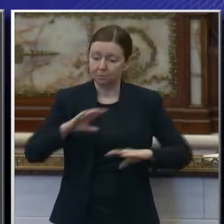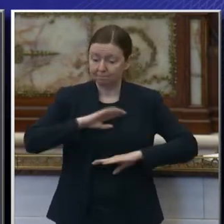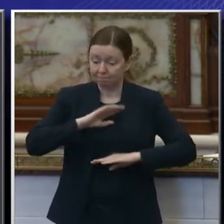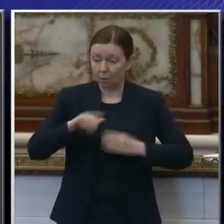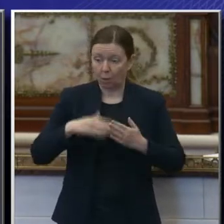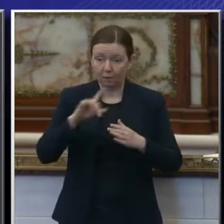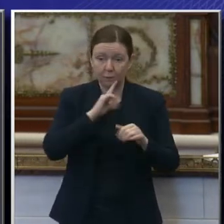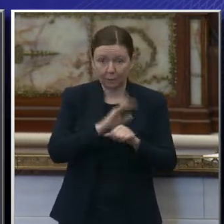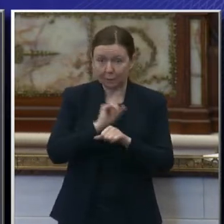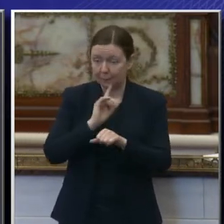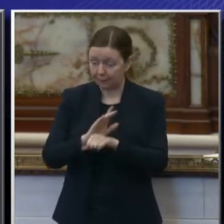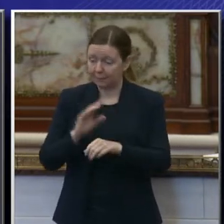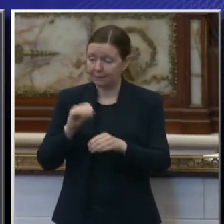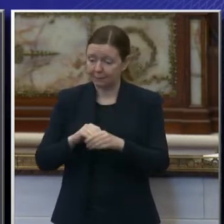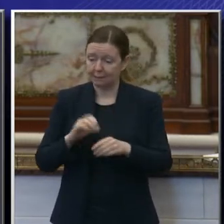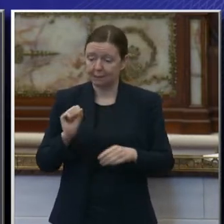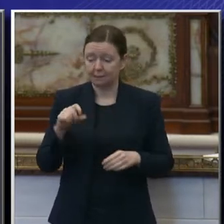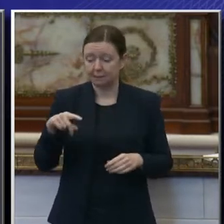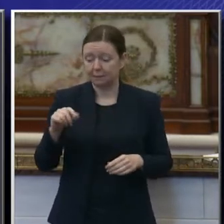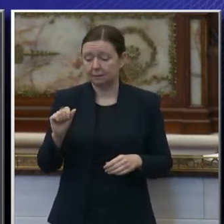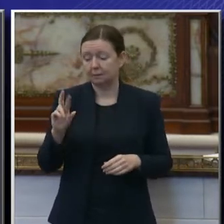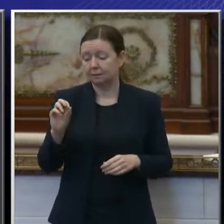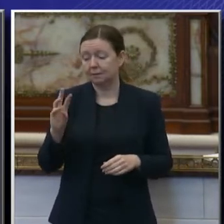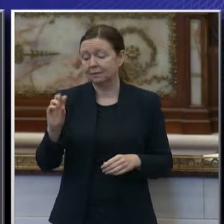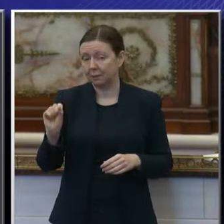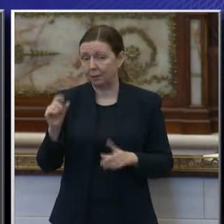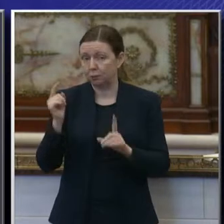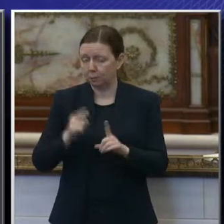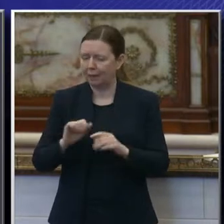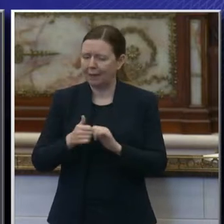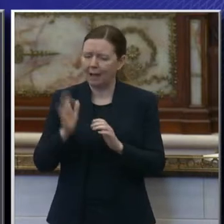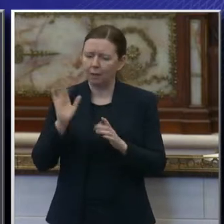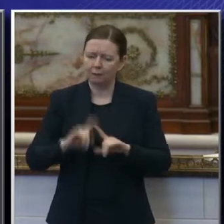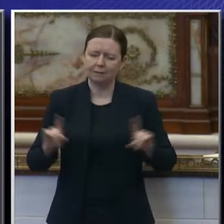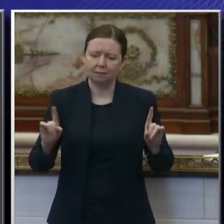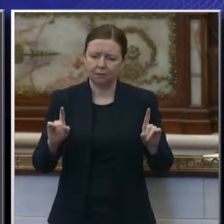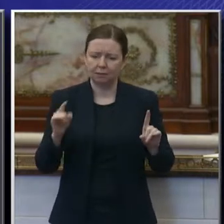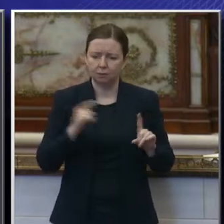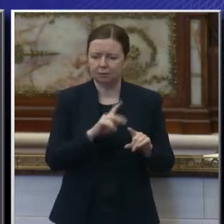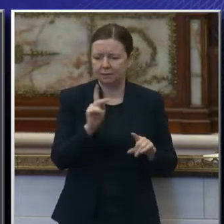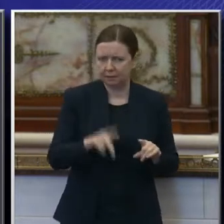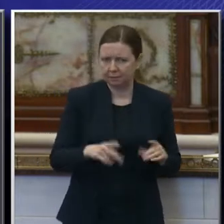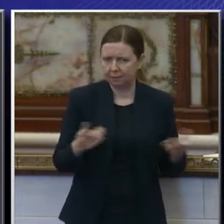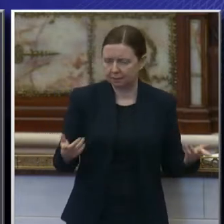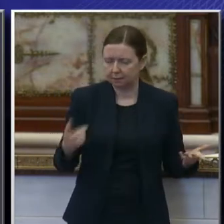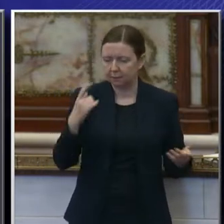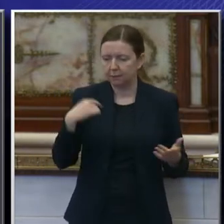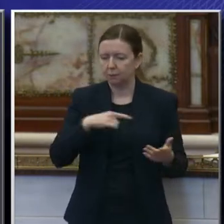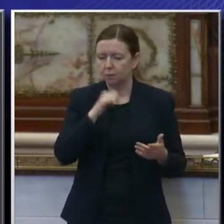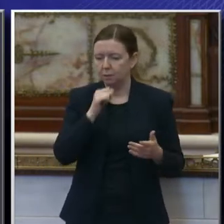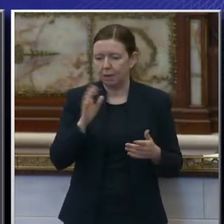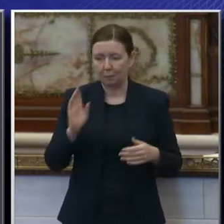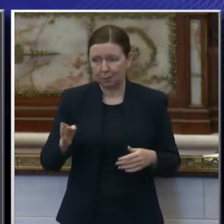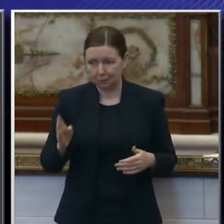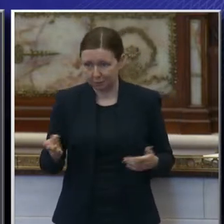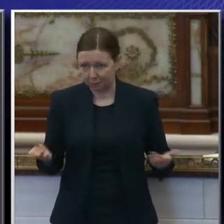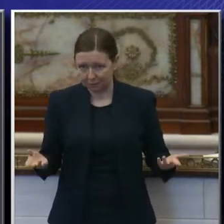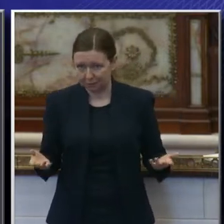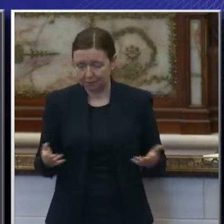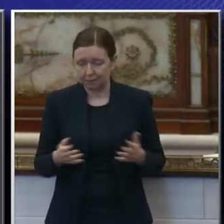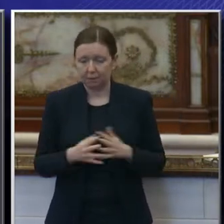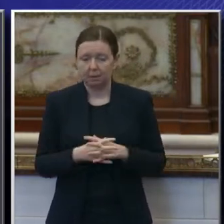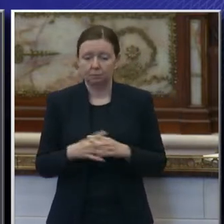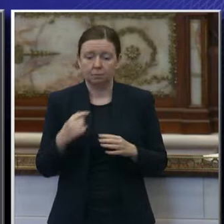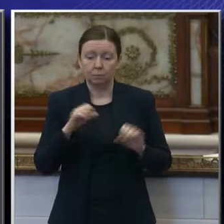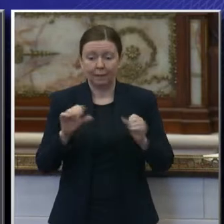commitments in Sparrow's Point? And how is it going to be different to Philadelphia? Because we're not Baltimore, although